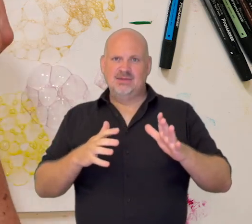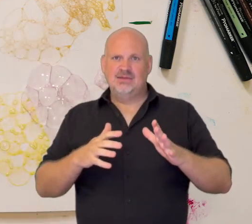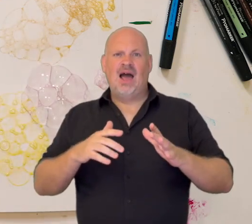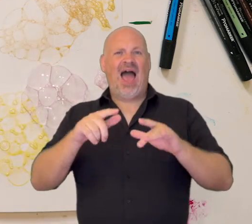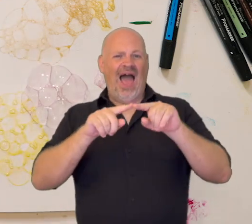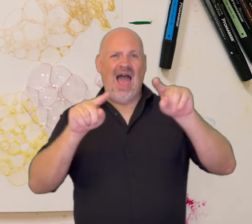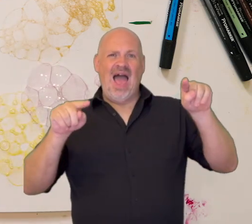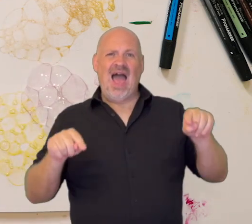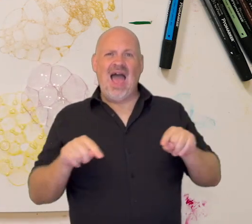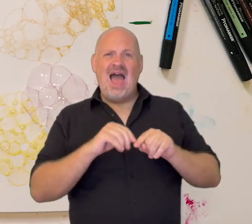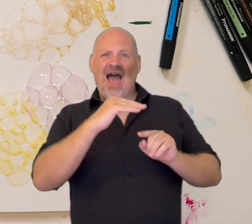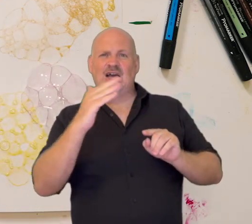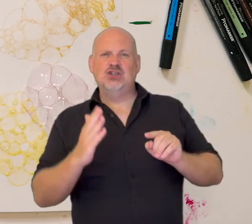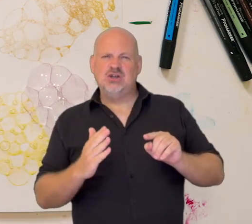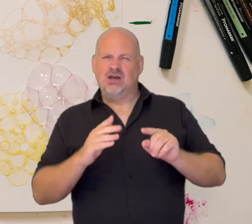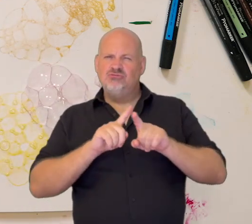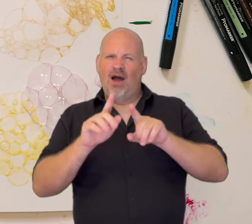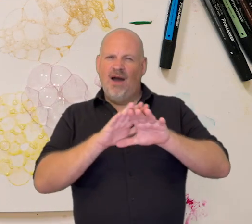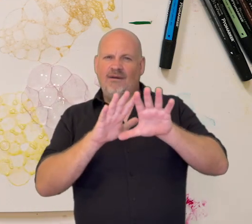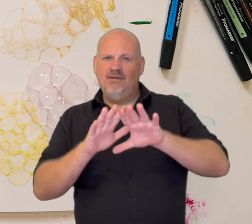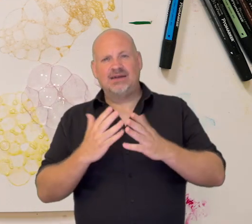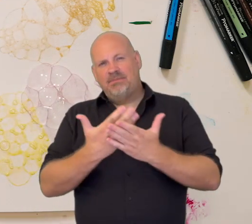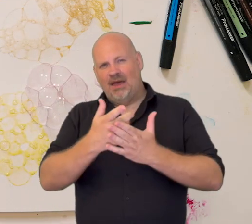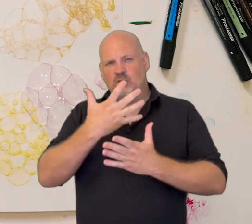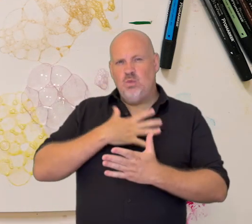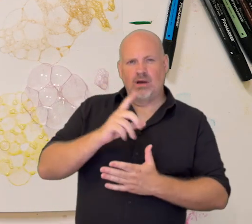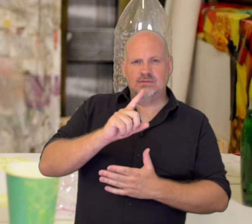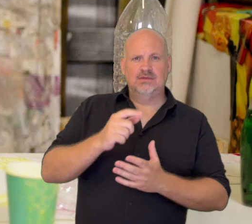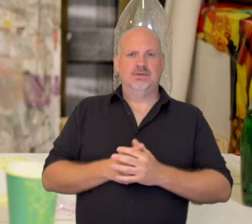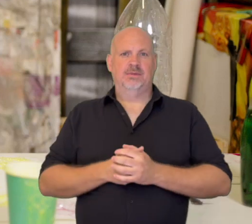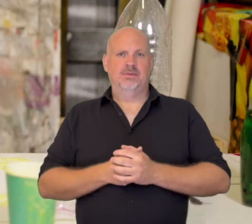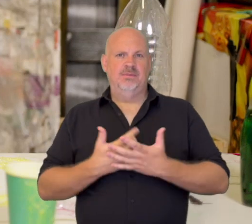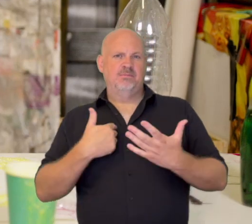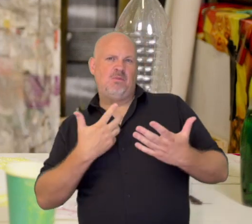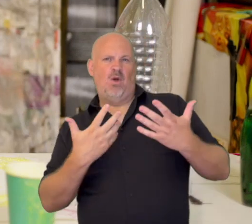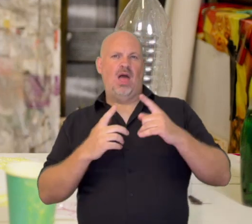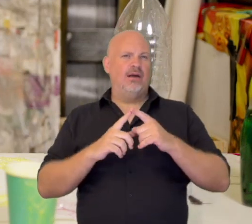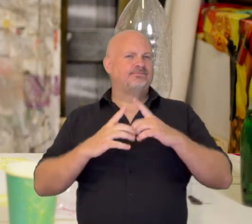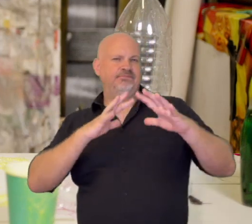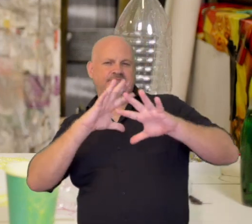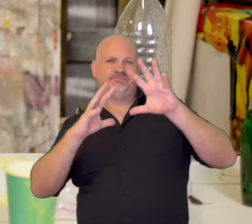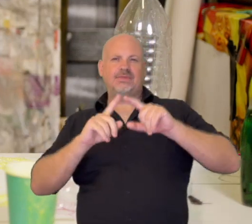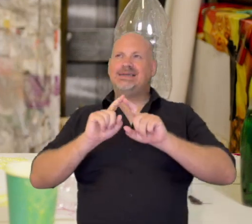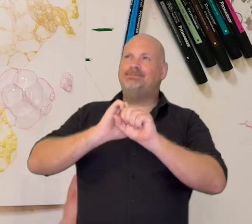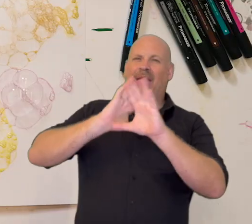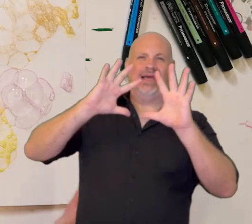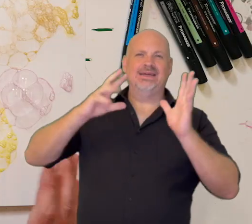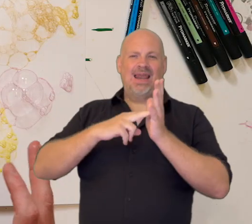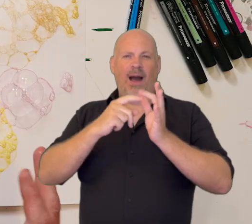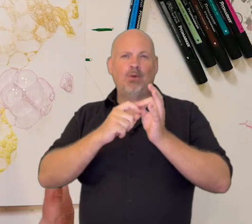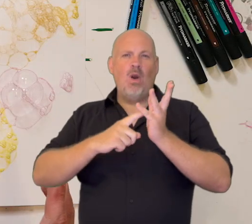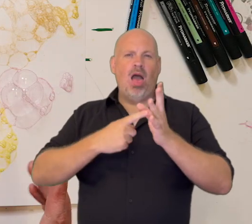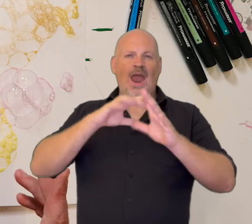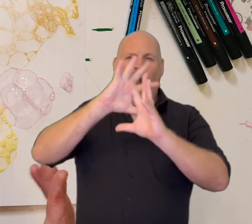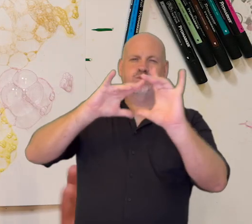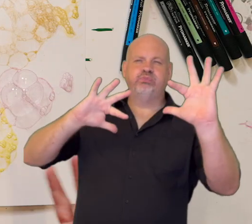edges, depending if you're going for a definite shape. I'm kind of going for more of a, I don't know, maybe like a cosmic scene of a nebula